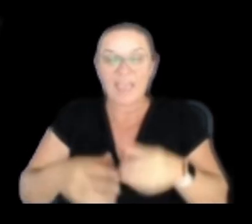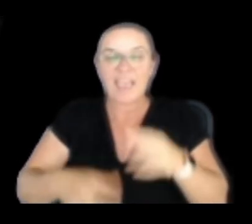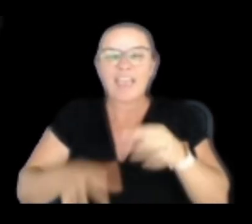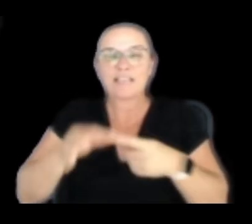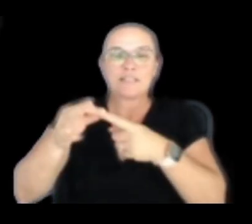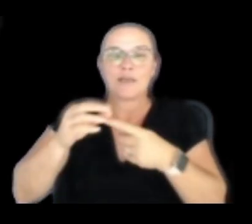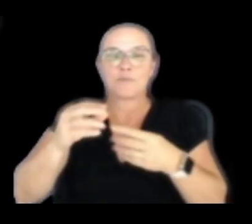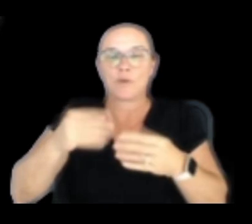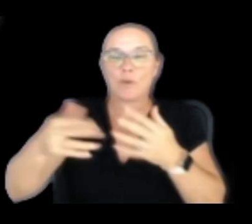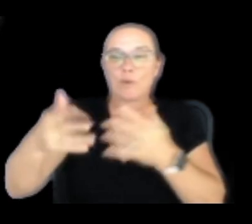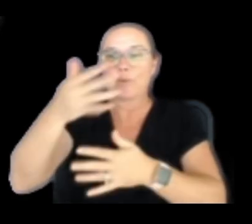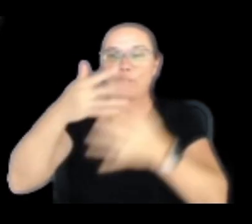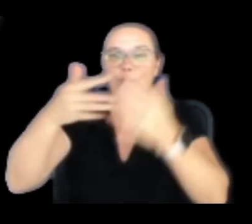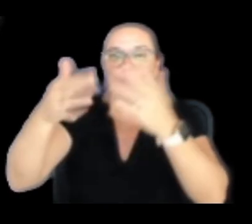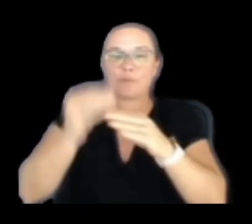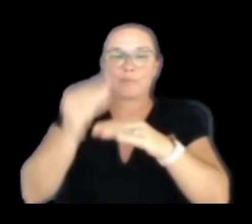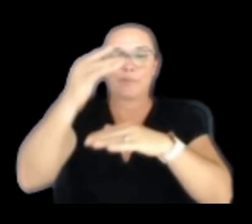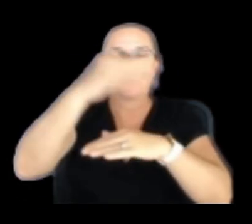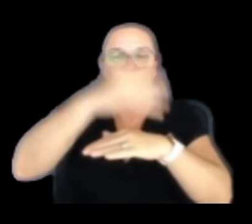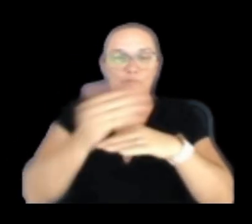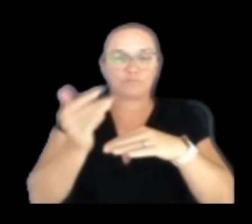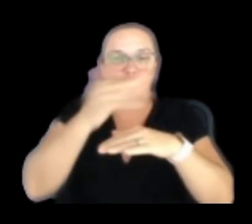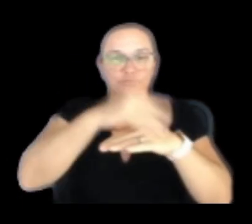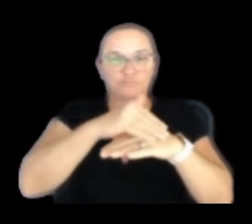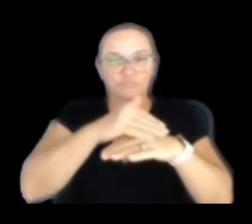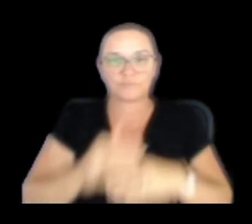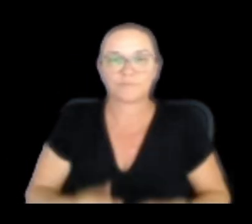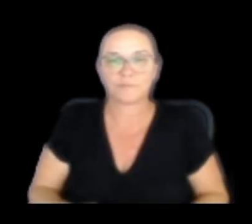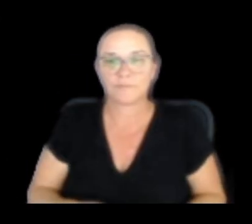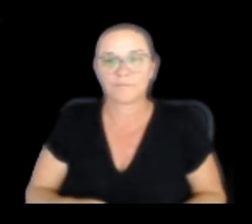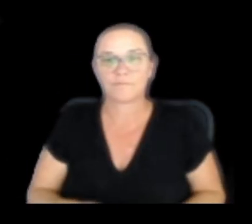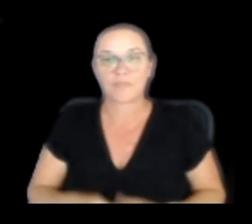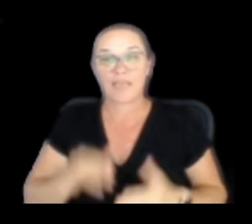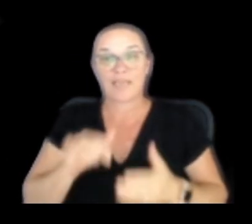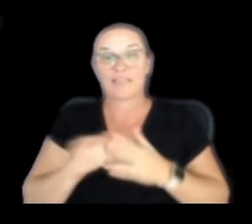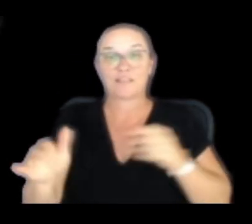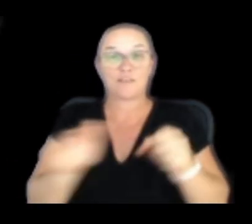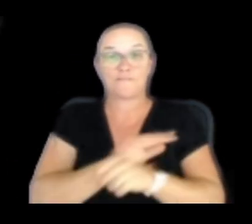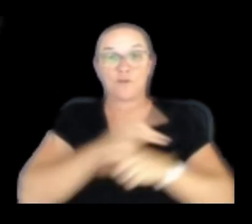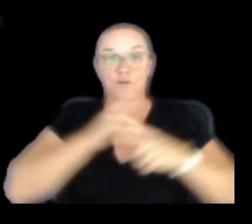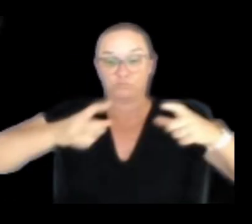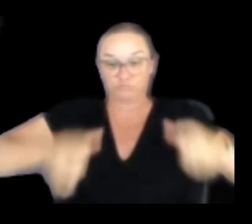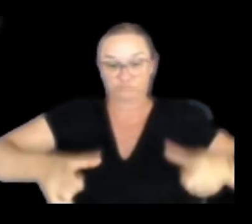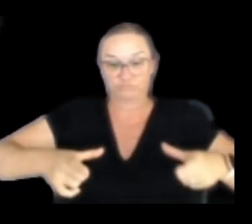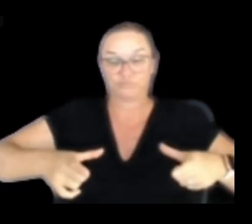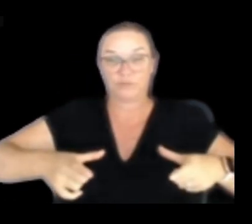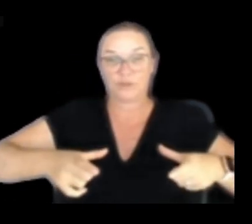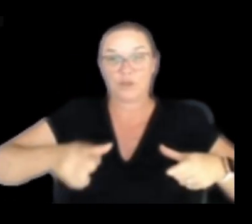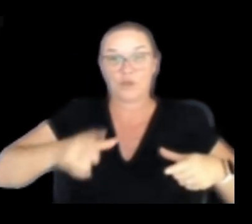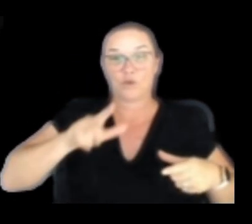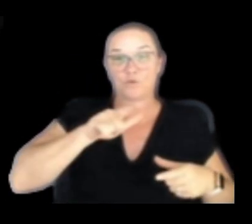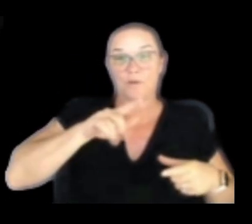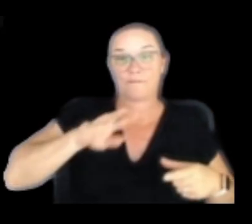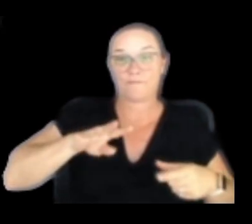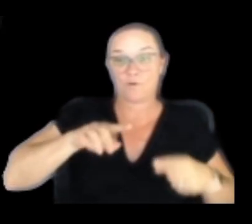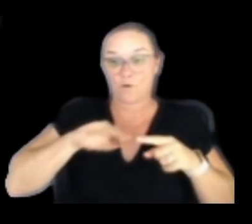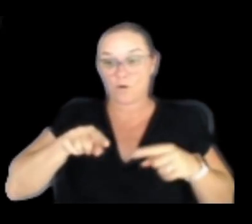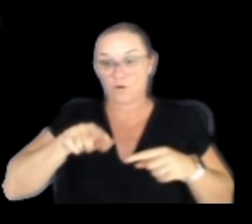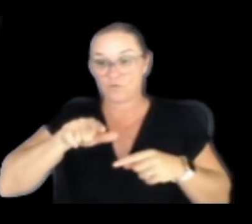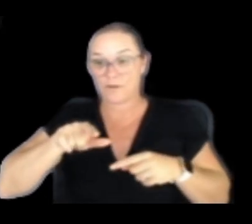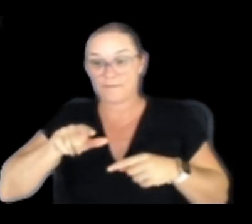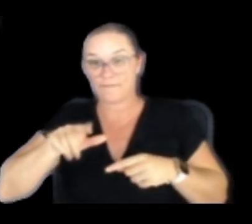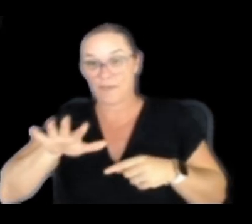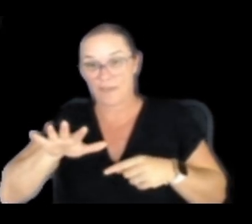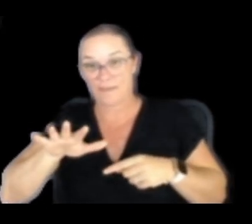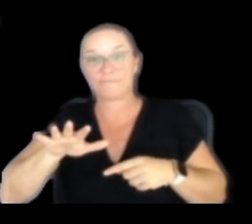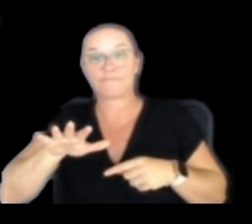tephra. So here's a entire footprint of the 2024 to 2025 episodic fountaining